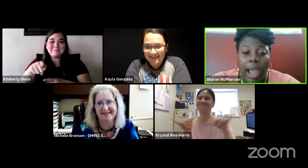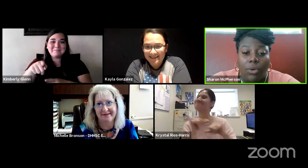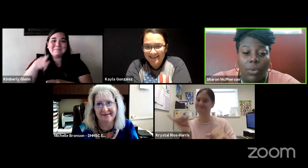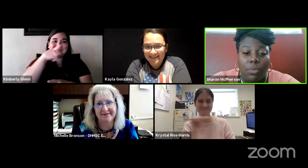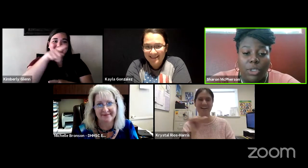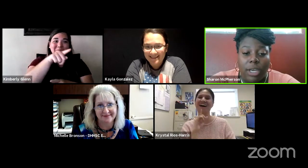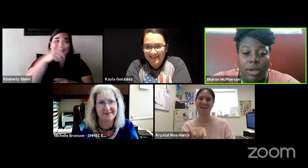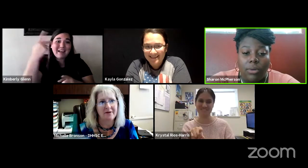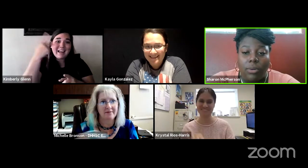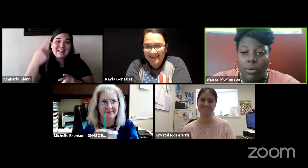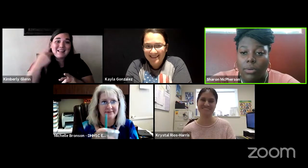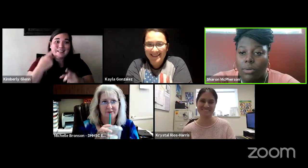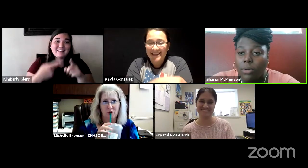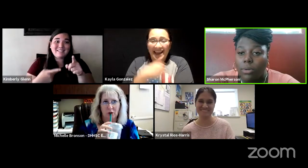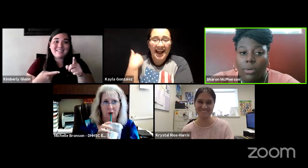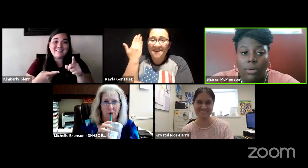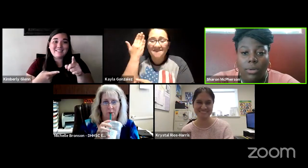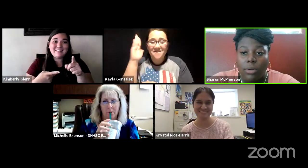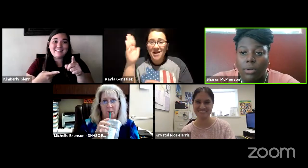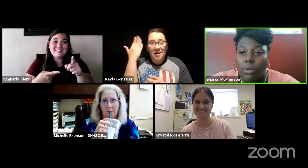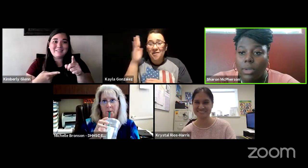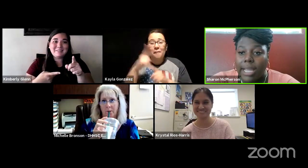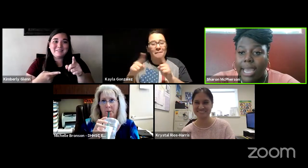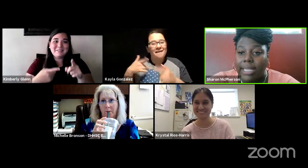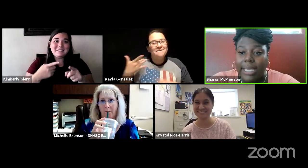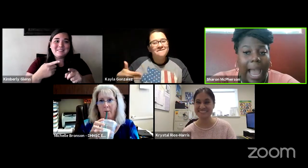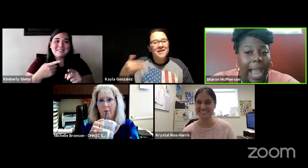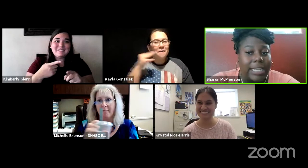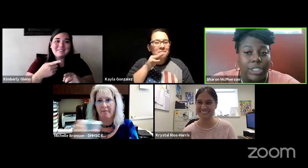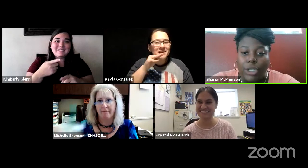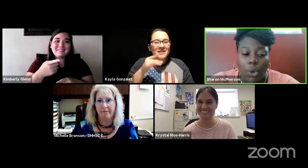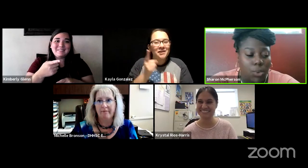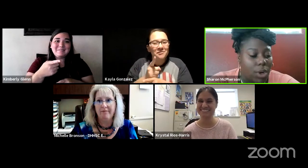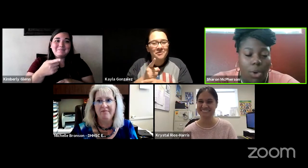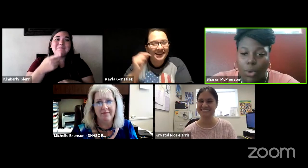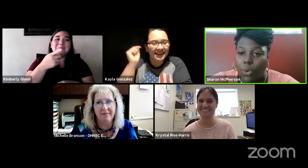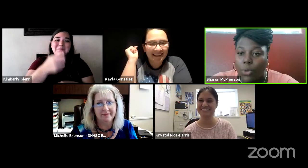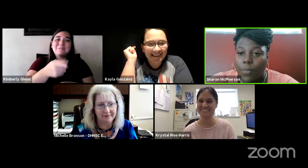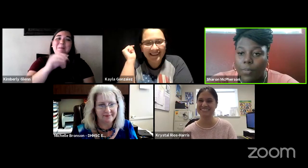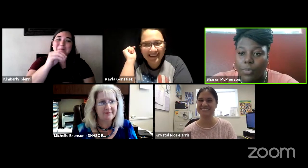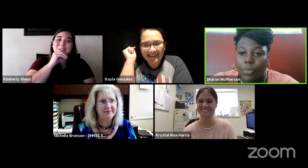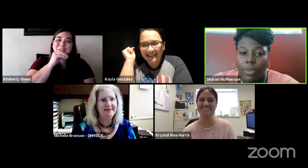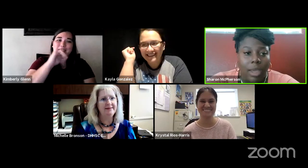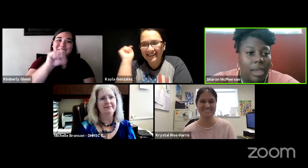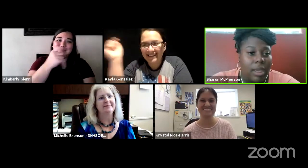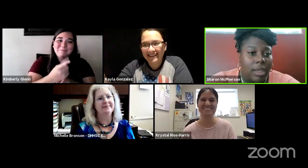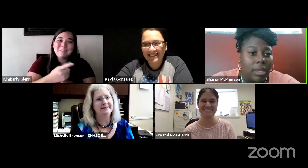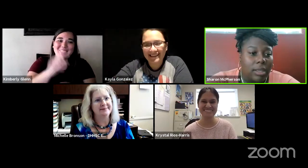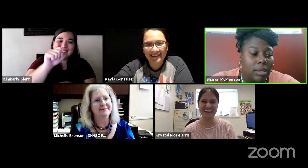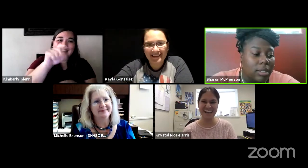Crystal, I agree with Michelle. And Kayla saying, I don't know.